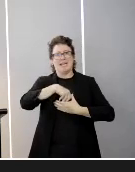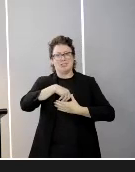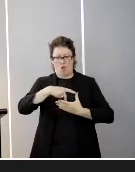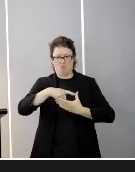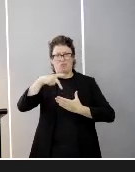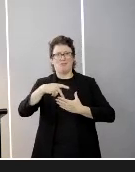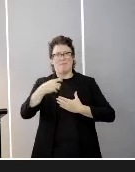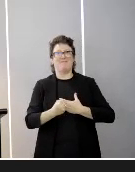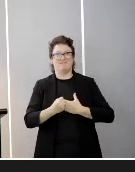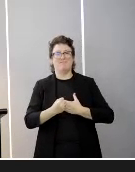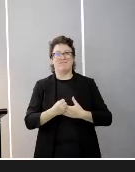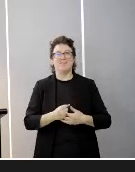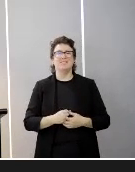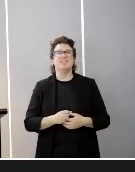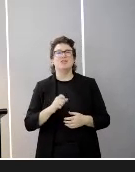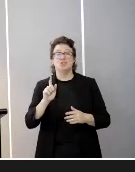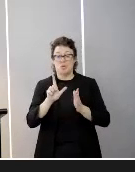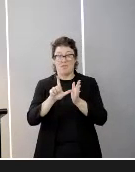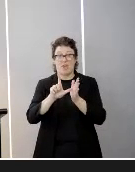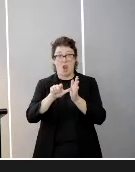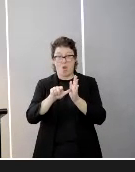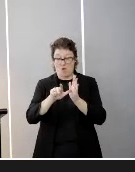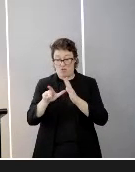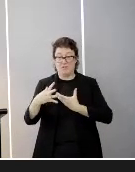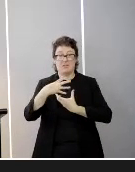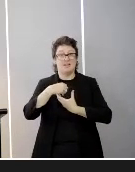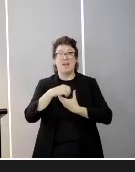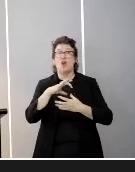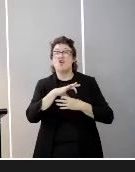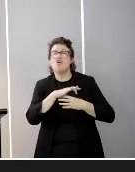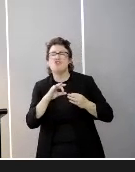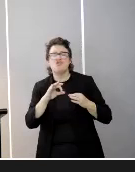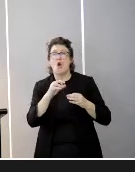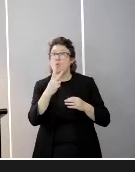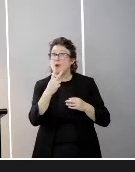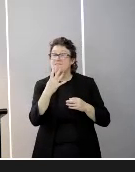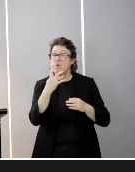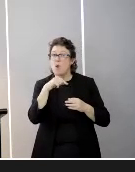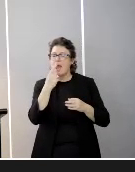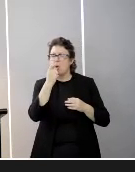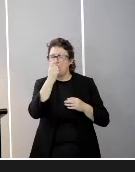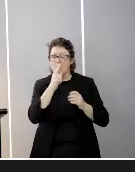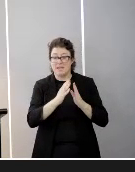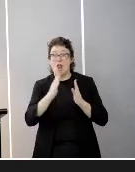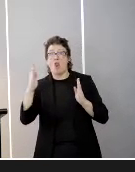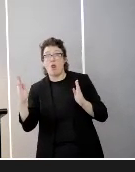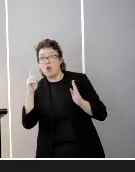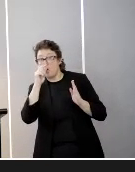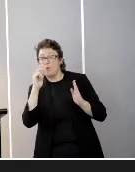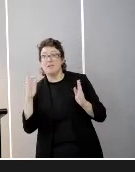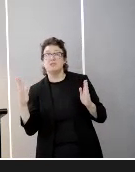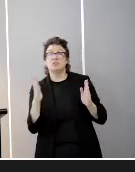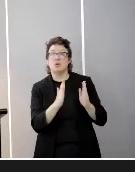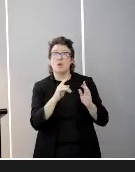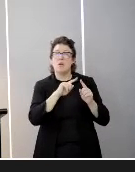And actually, the clock that's inside of each of us isn't exactly 24 hours. It's either longer or shorter. The average human